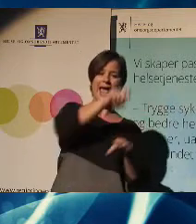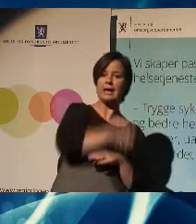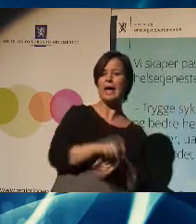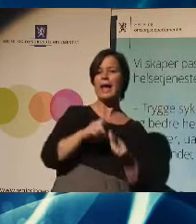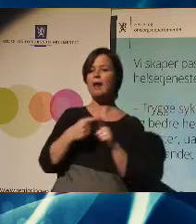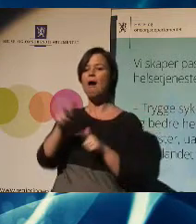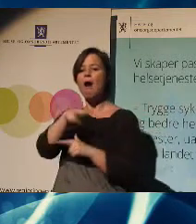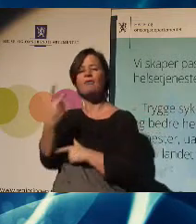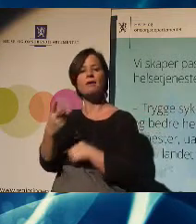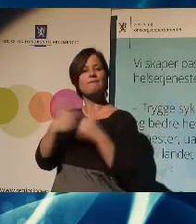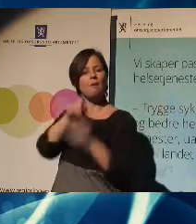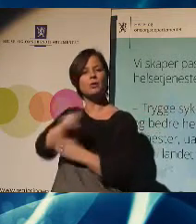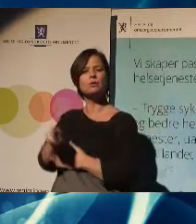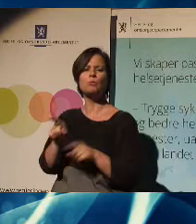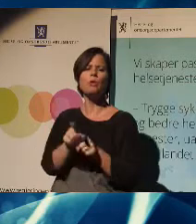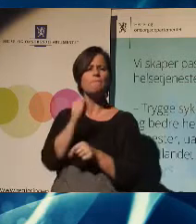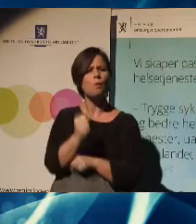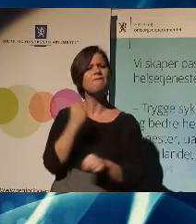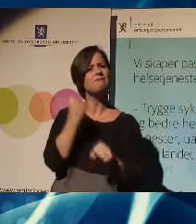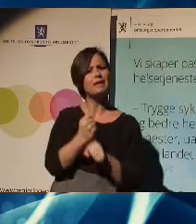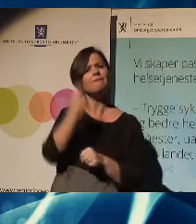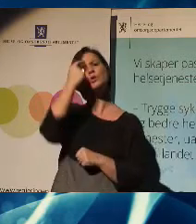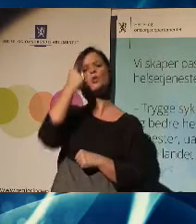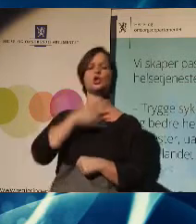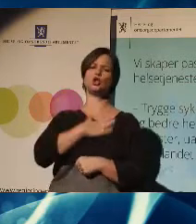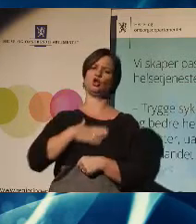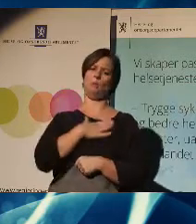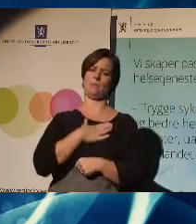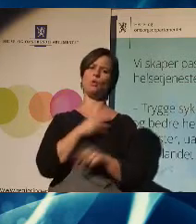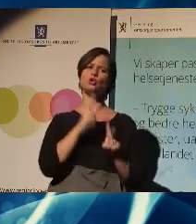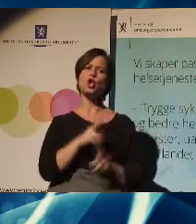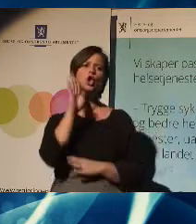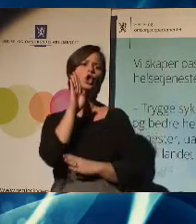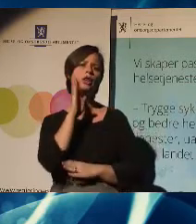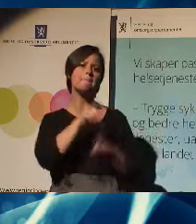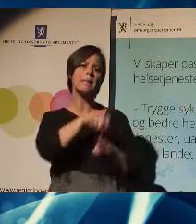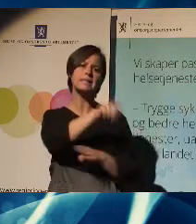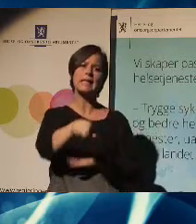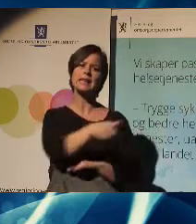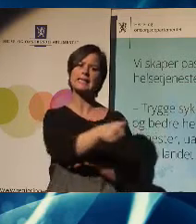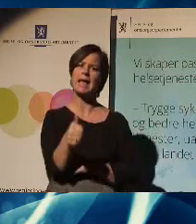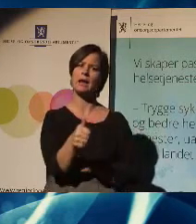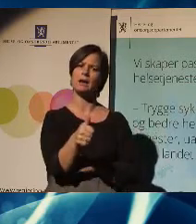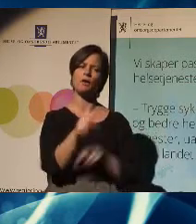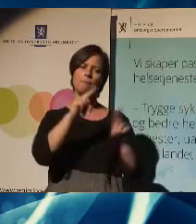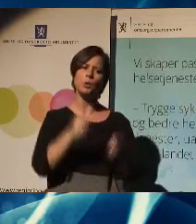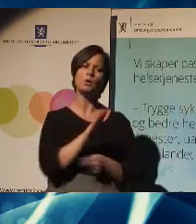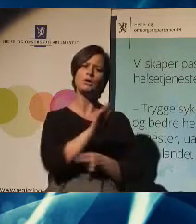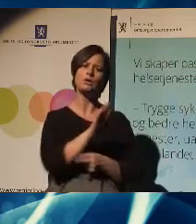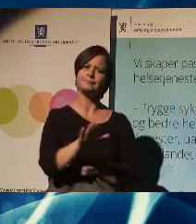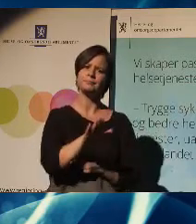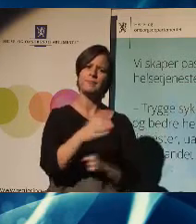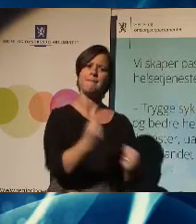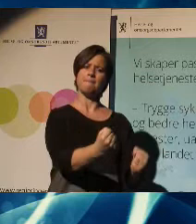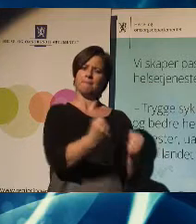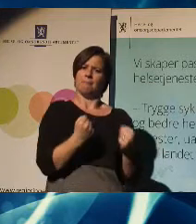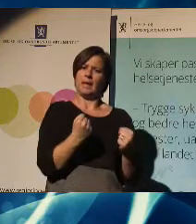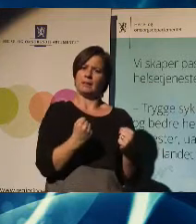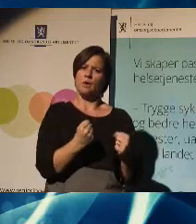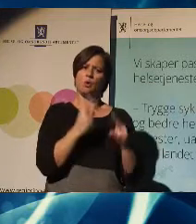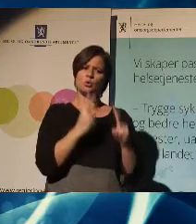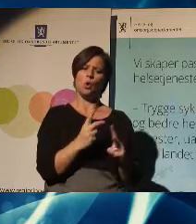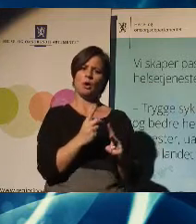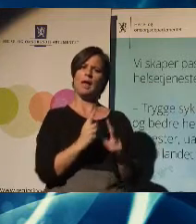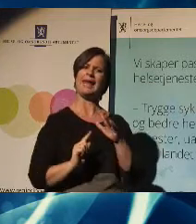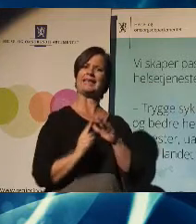disease very well. And at the same time, we really need to listen to patients and use their power and their resilience and